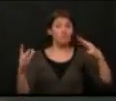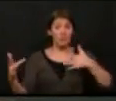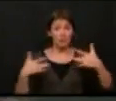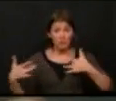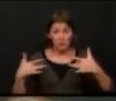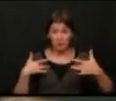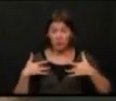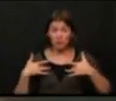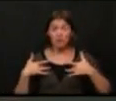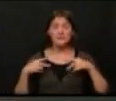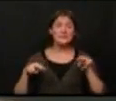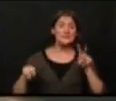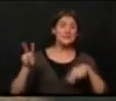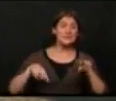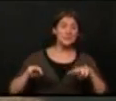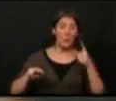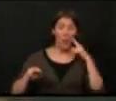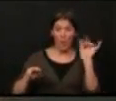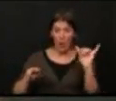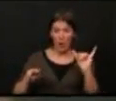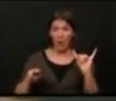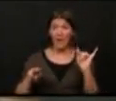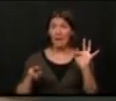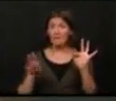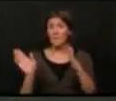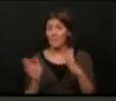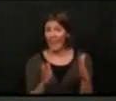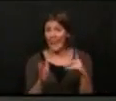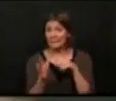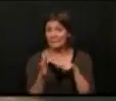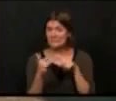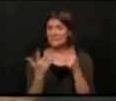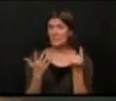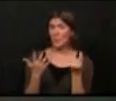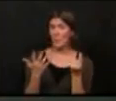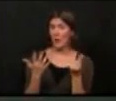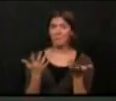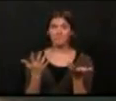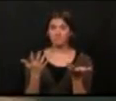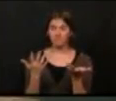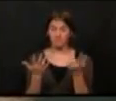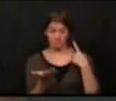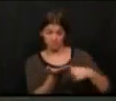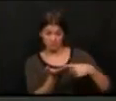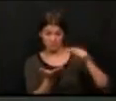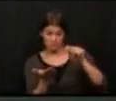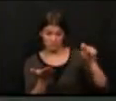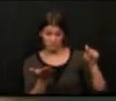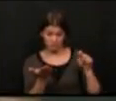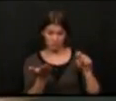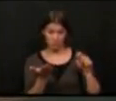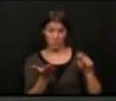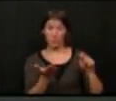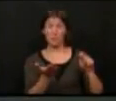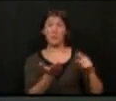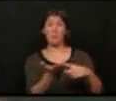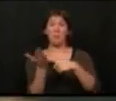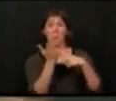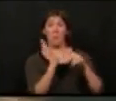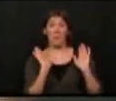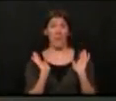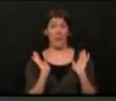expressed about some of the plans that were discussed in that study, and